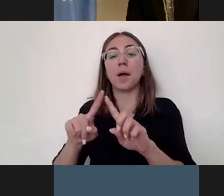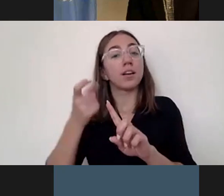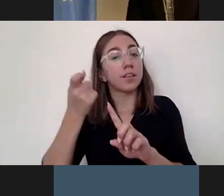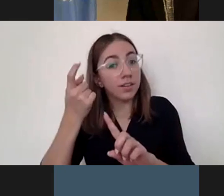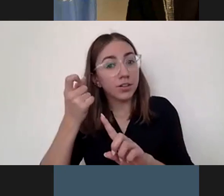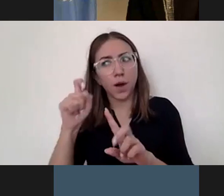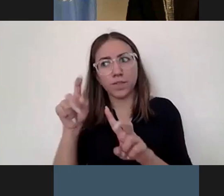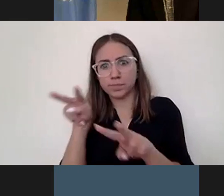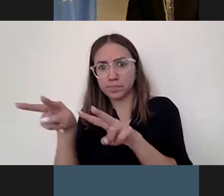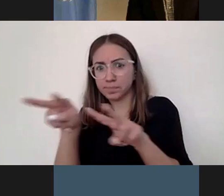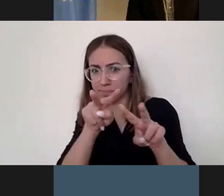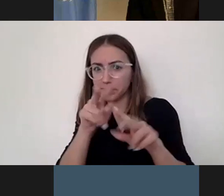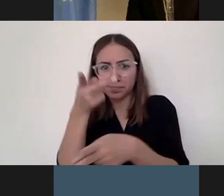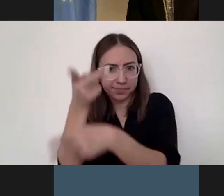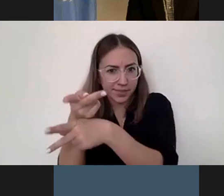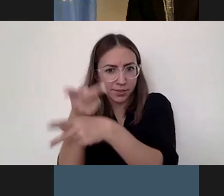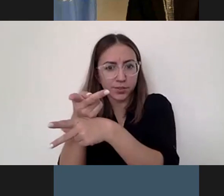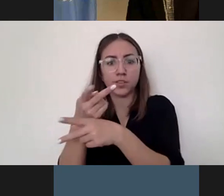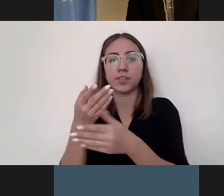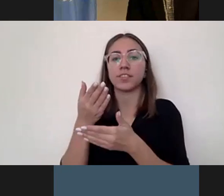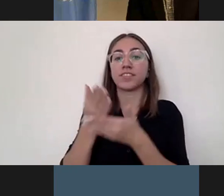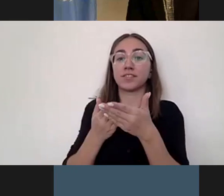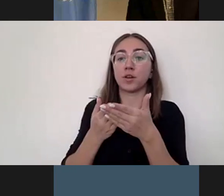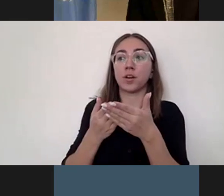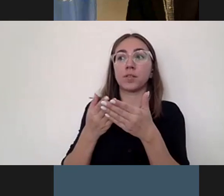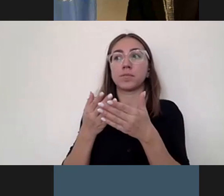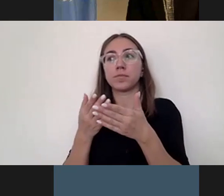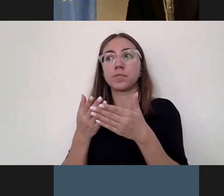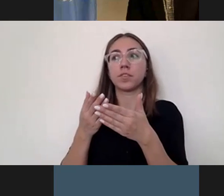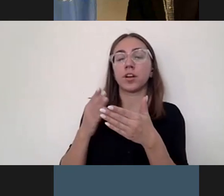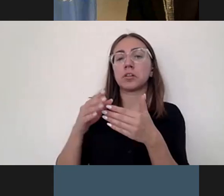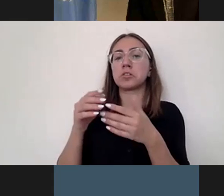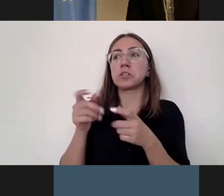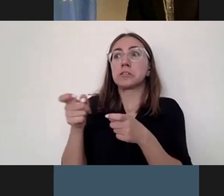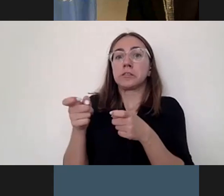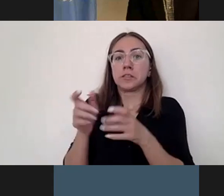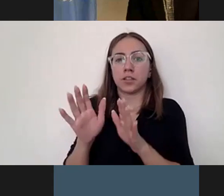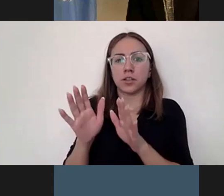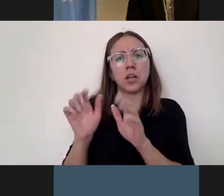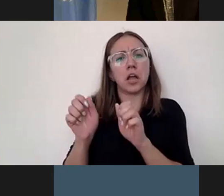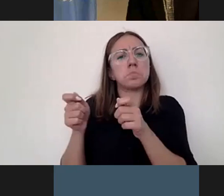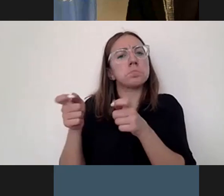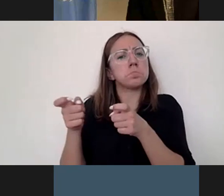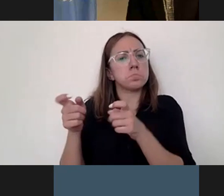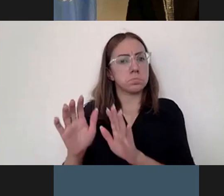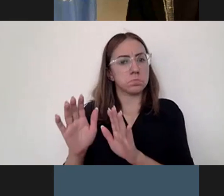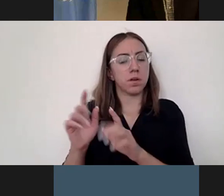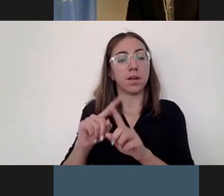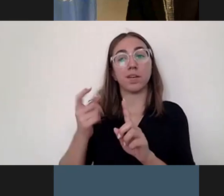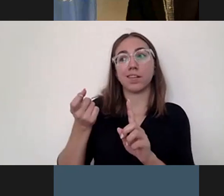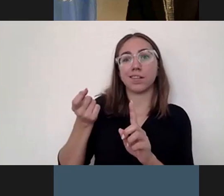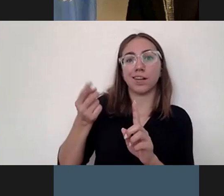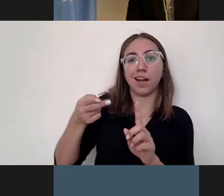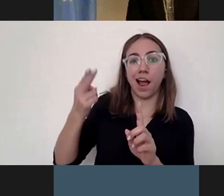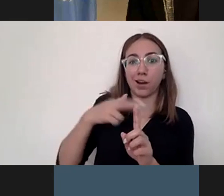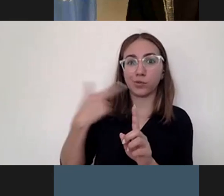surveillant. I think some of the super tight controls can start to be relaxed. But if you're asking me, the question is, am I at high risk and am I vulnerable?